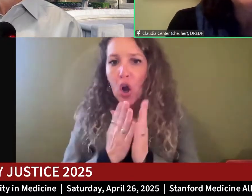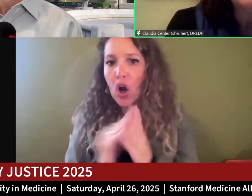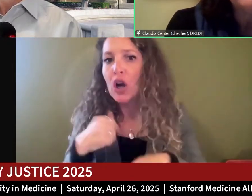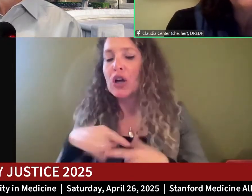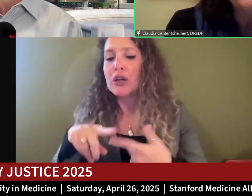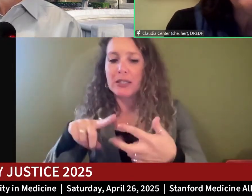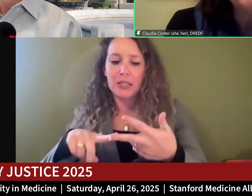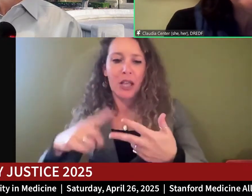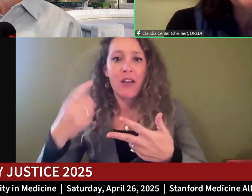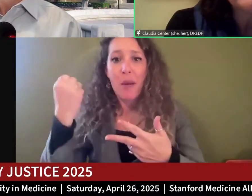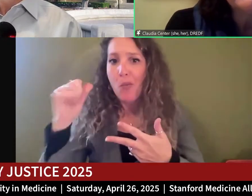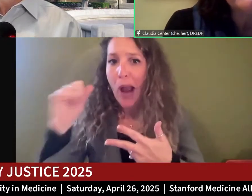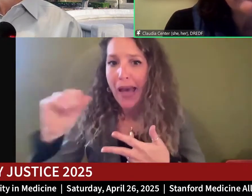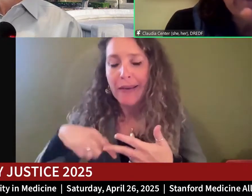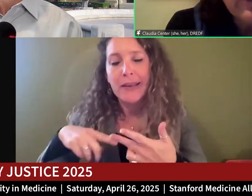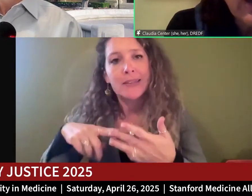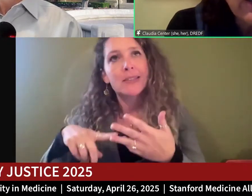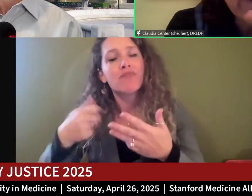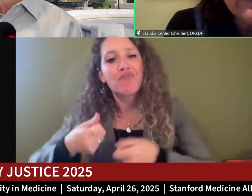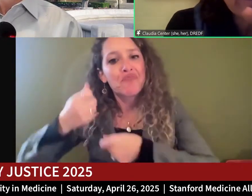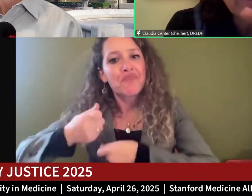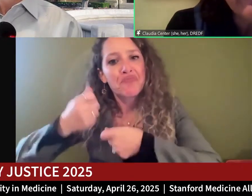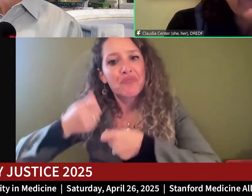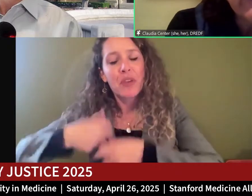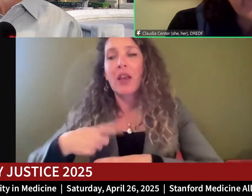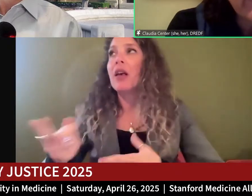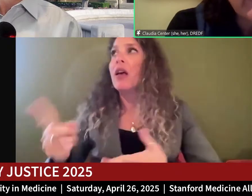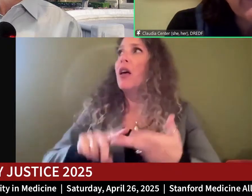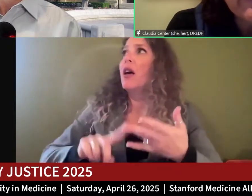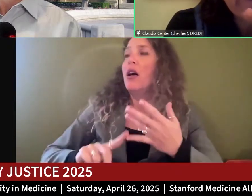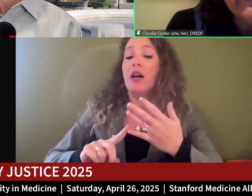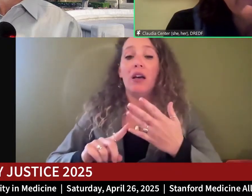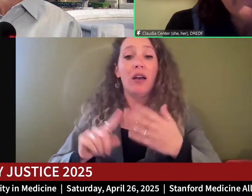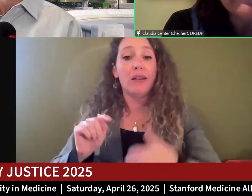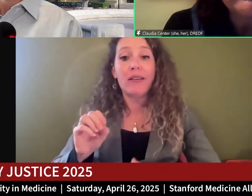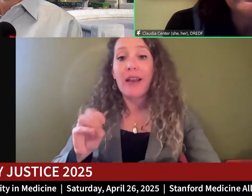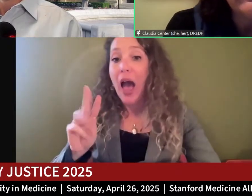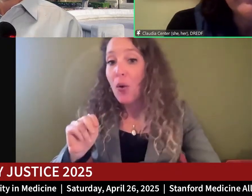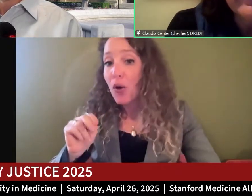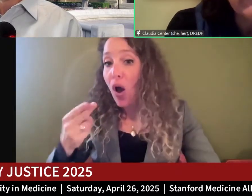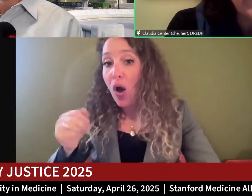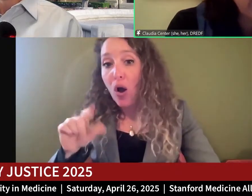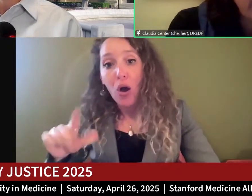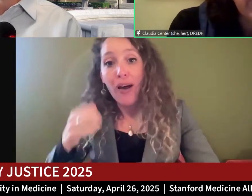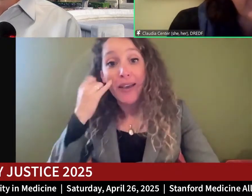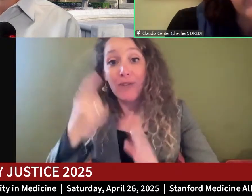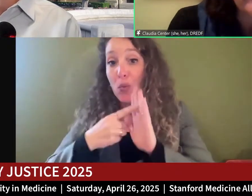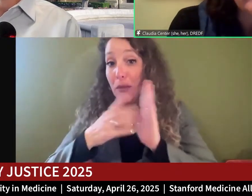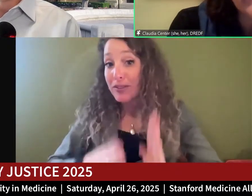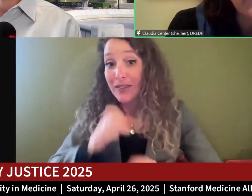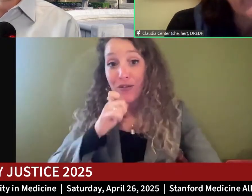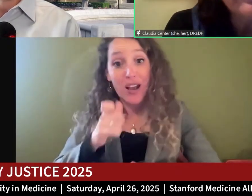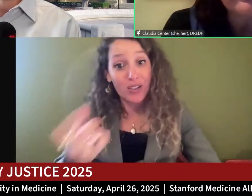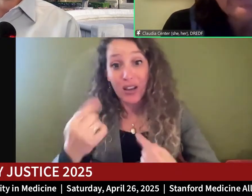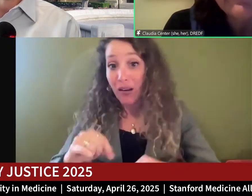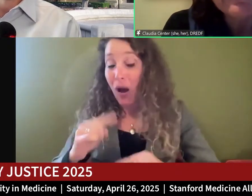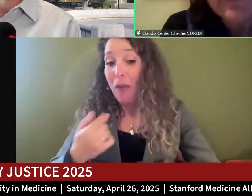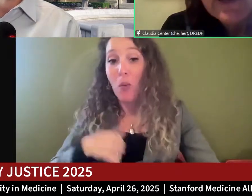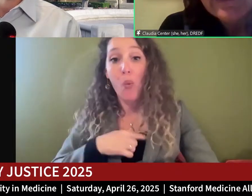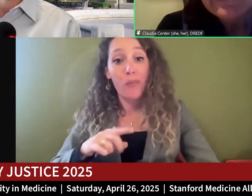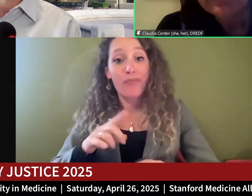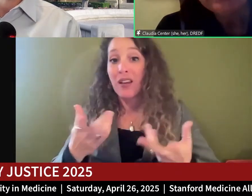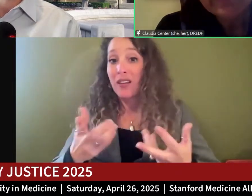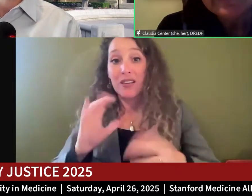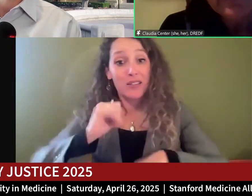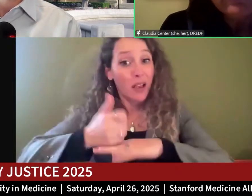been um, town halls. Even if the representative doesn't come, they have a big town hall, and everyone talks